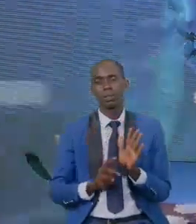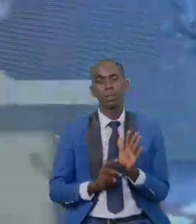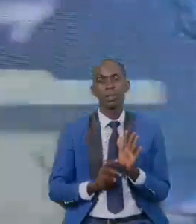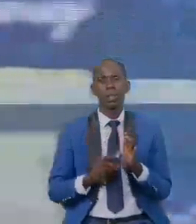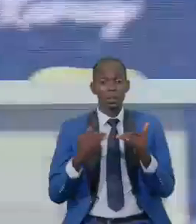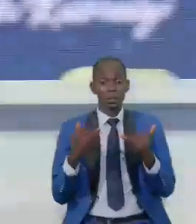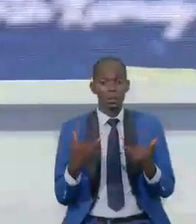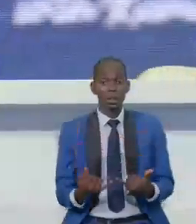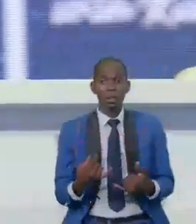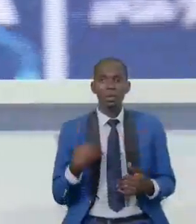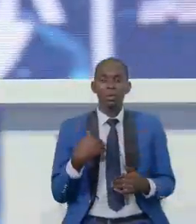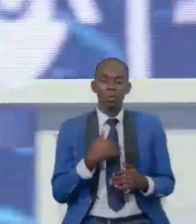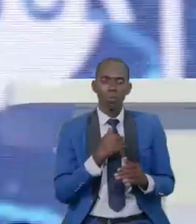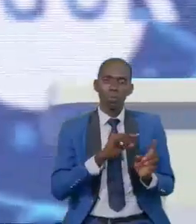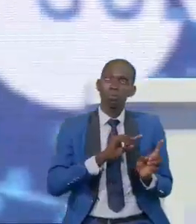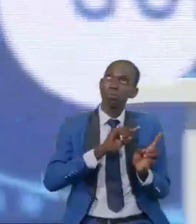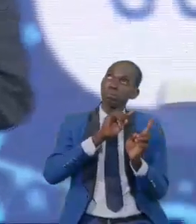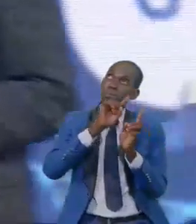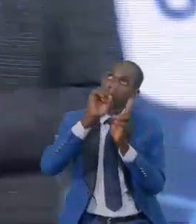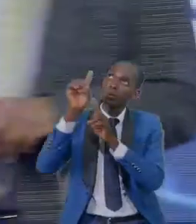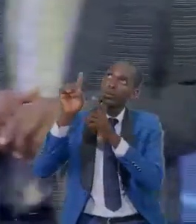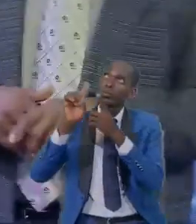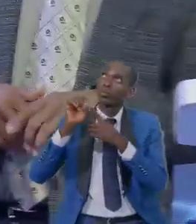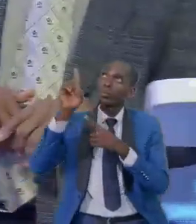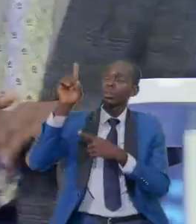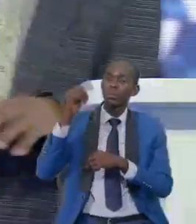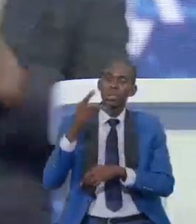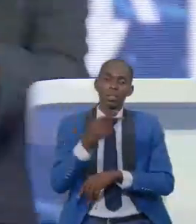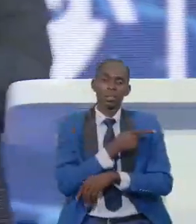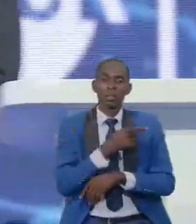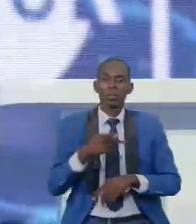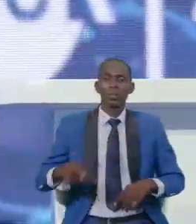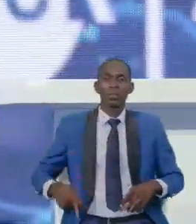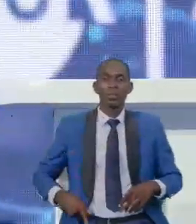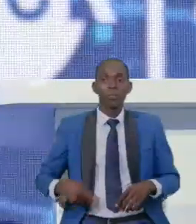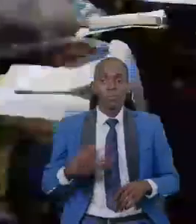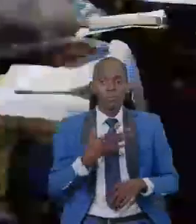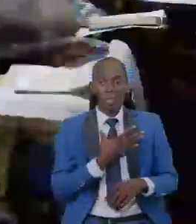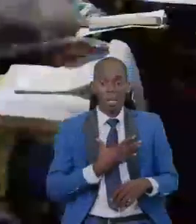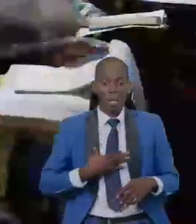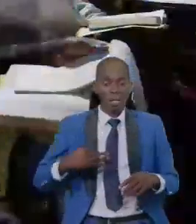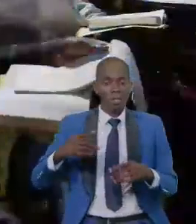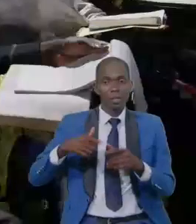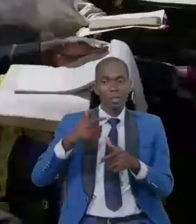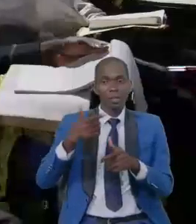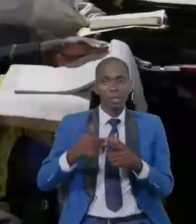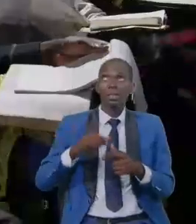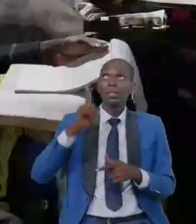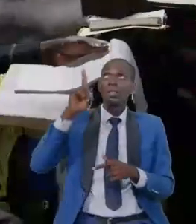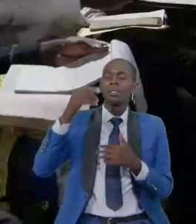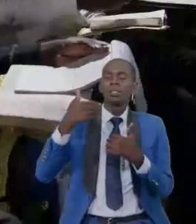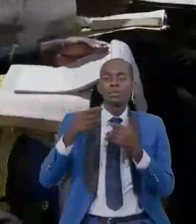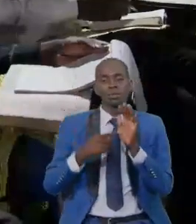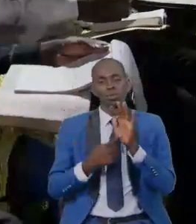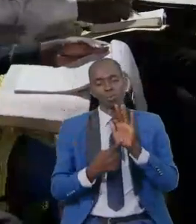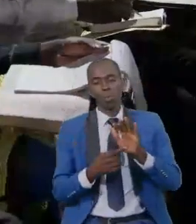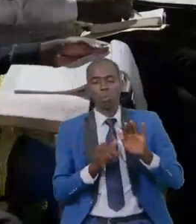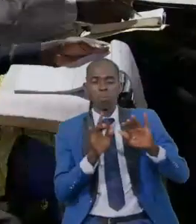come to him, the prince. And then he has mercy on